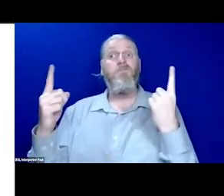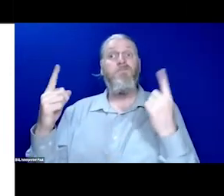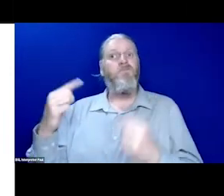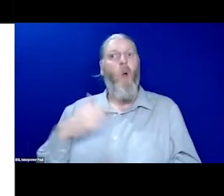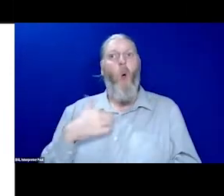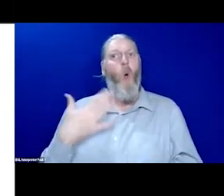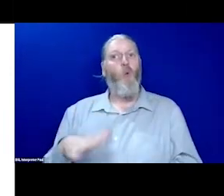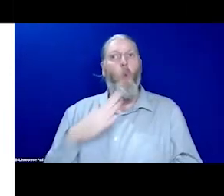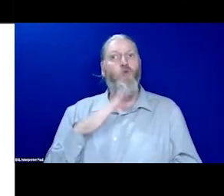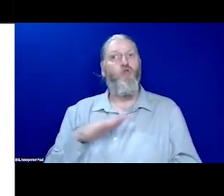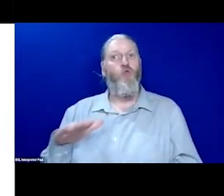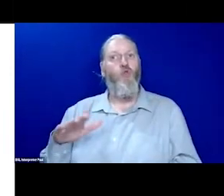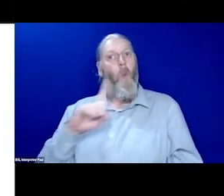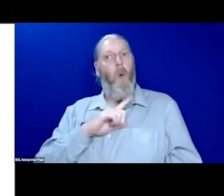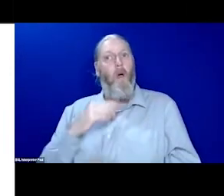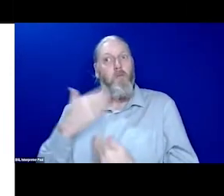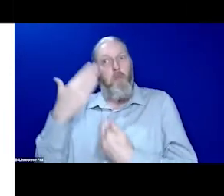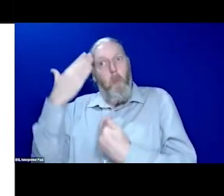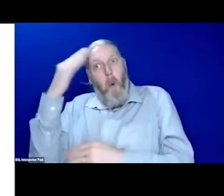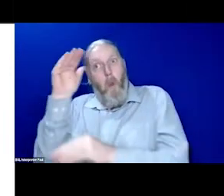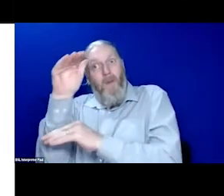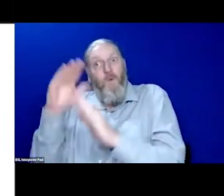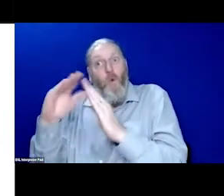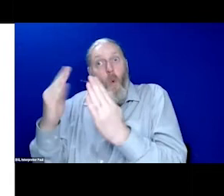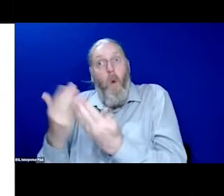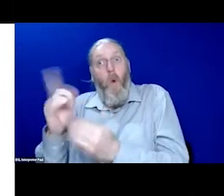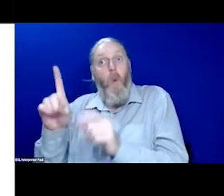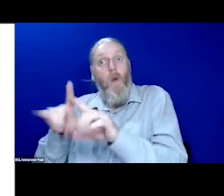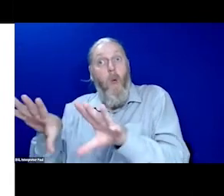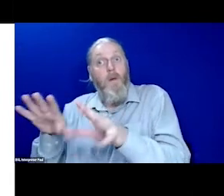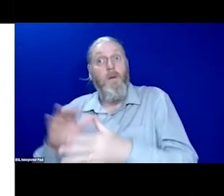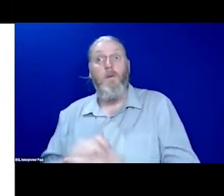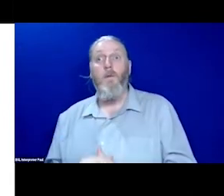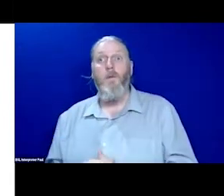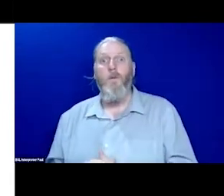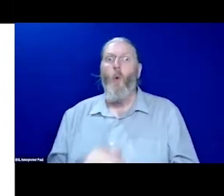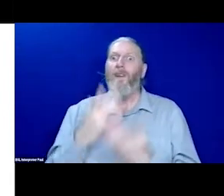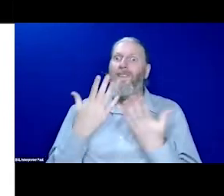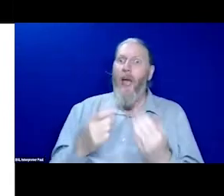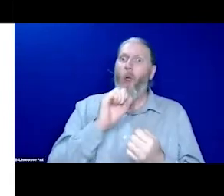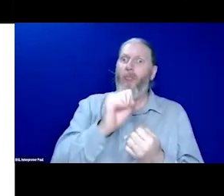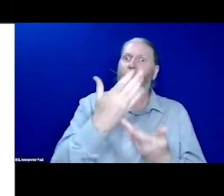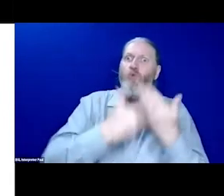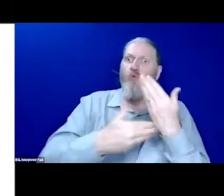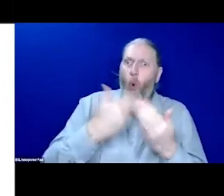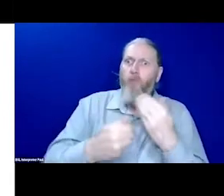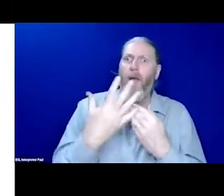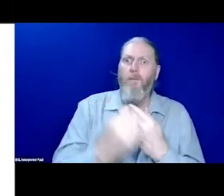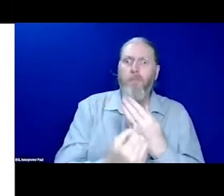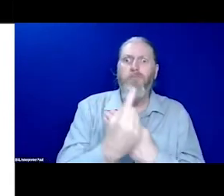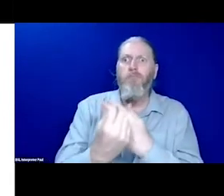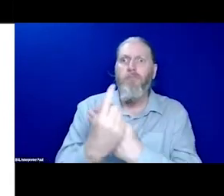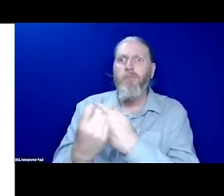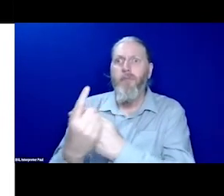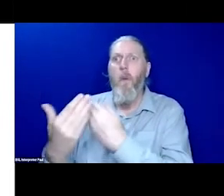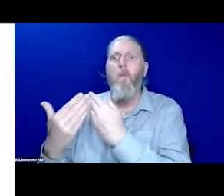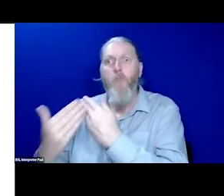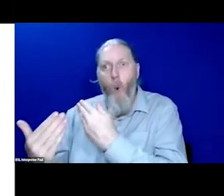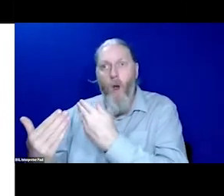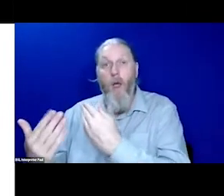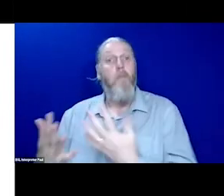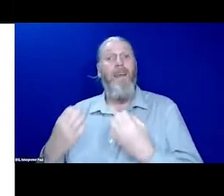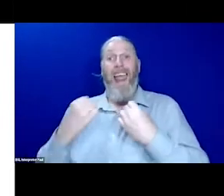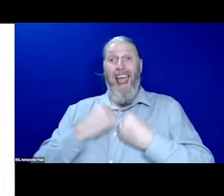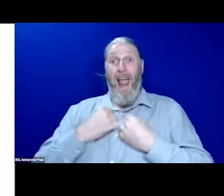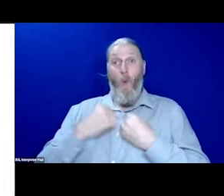So these kind of anecdotes have been rising, but what we are starting to see is that this is reflected at a broader scale in the data. So last